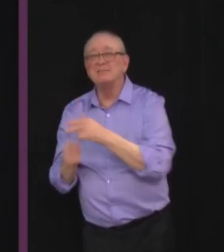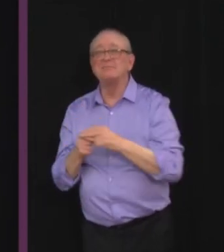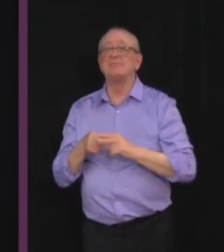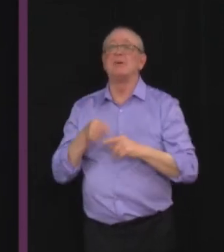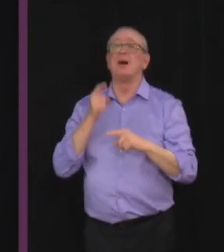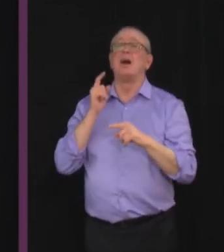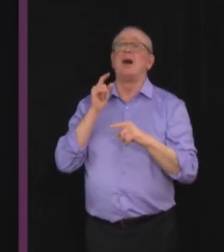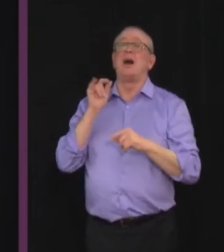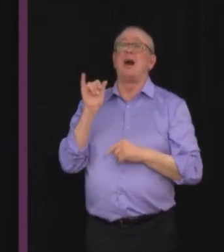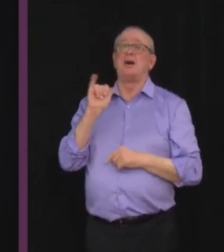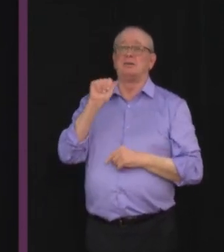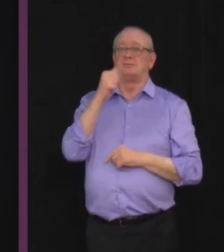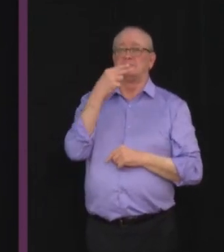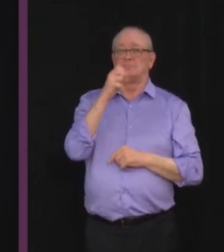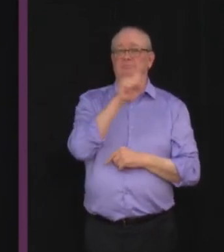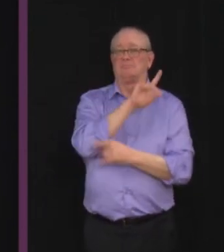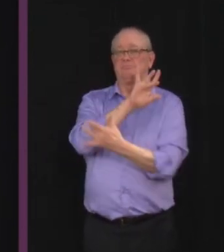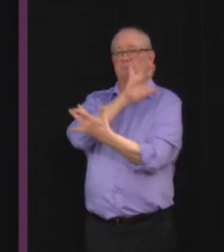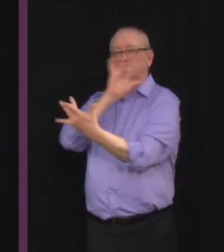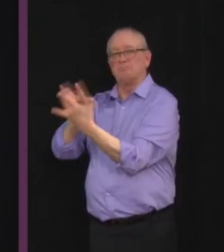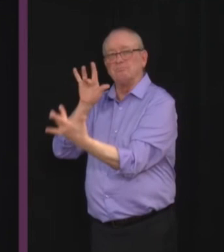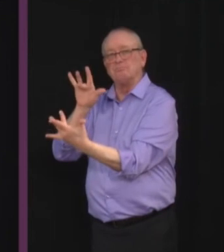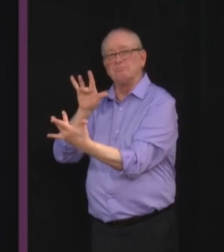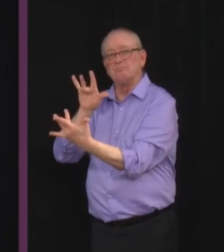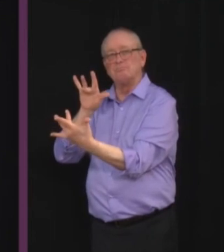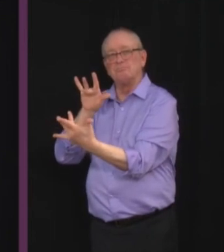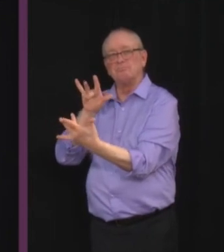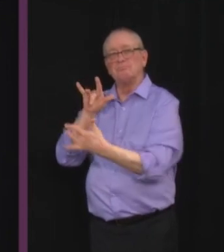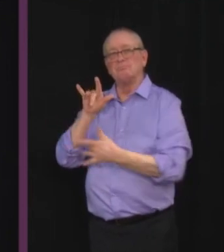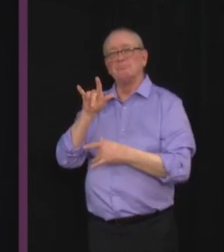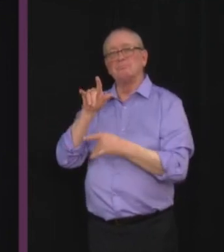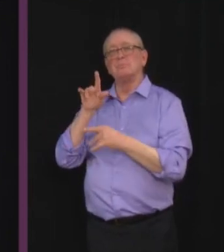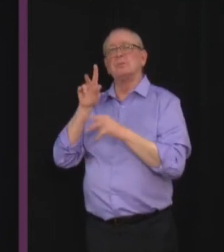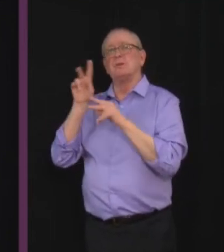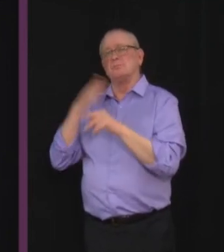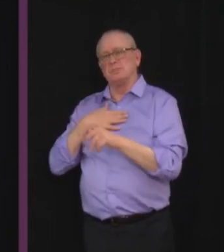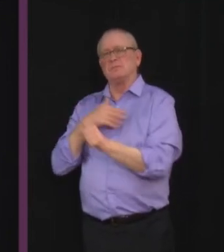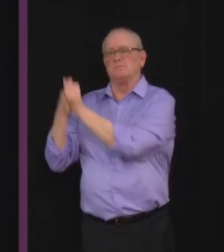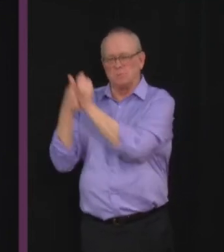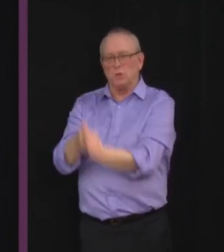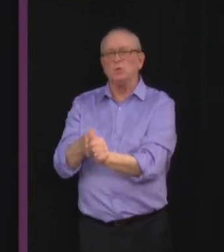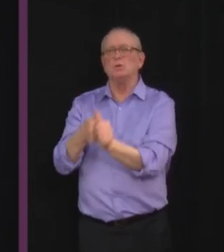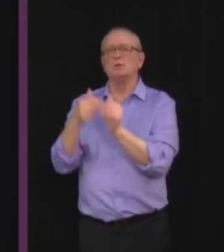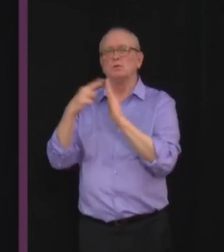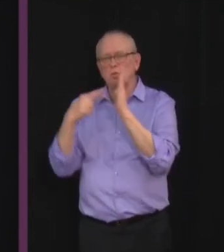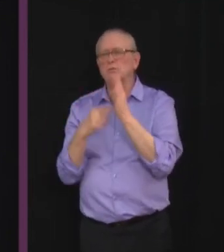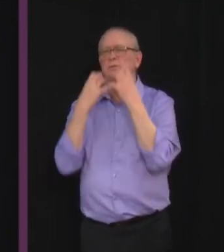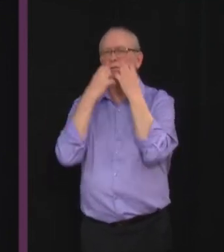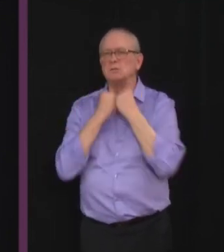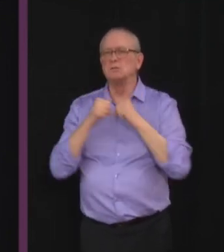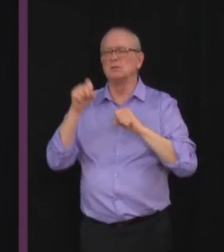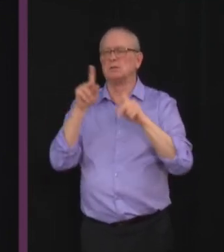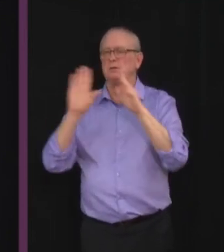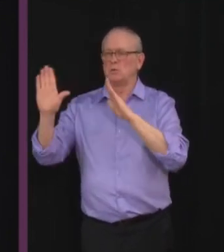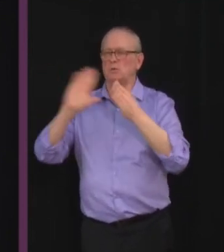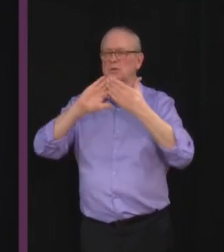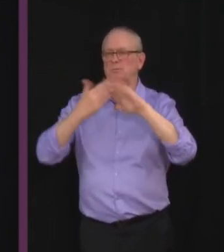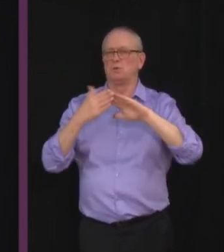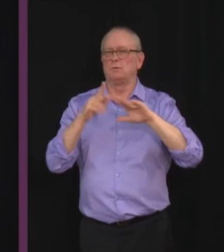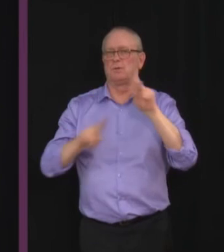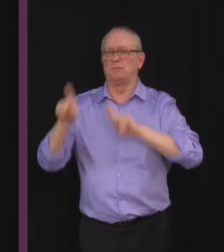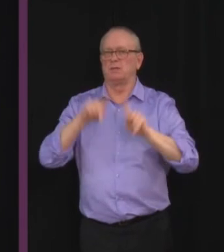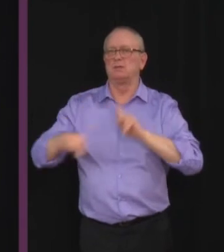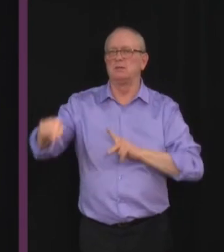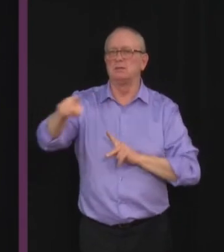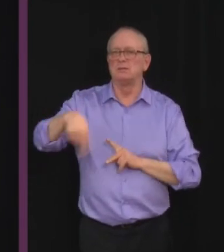church follow COVID-19 protocols to protect their community. Ultimately, I understand that the RCMP